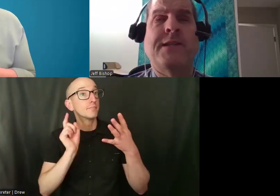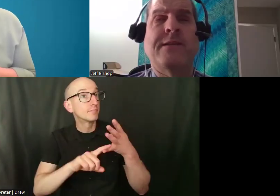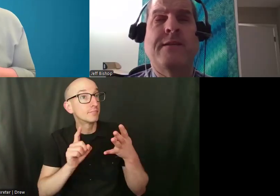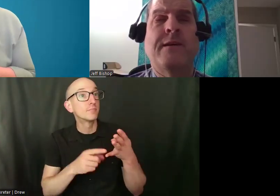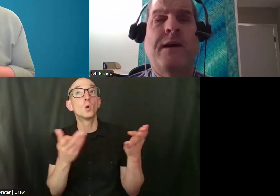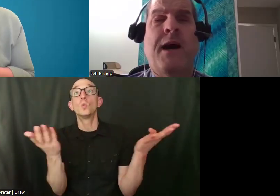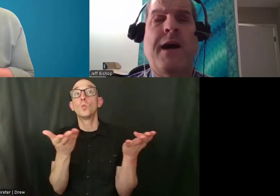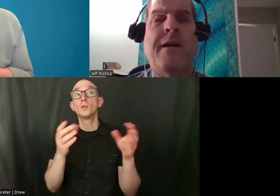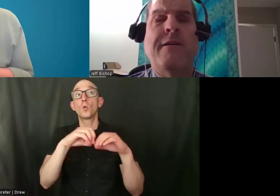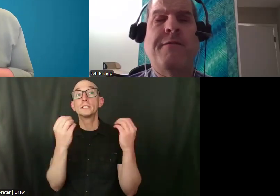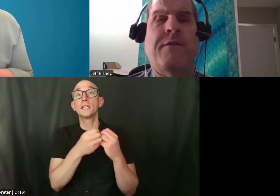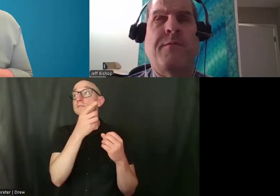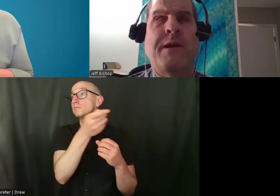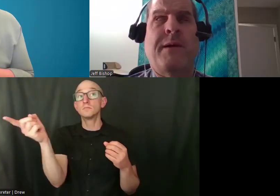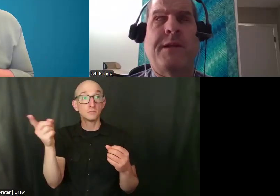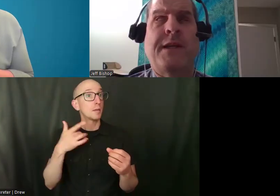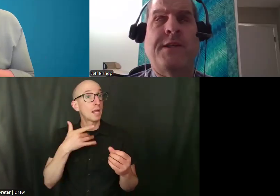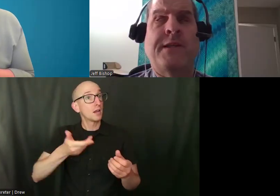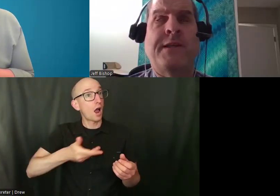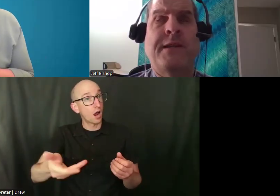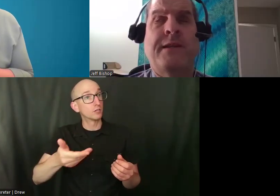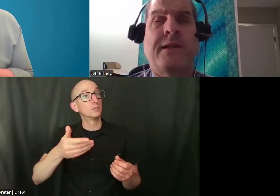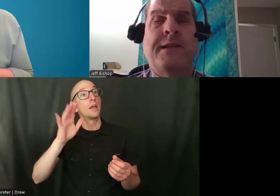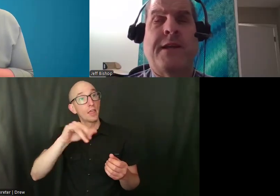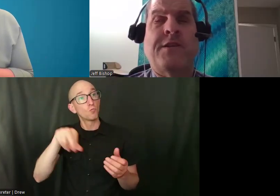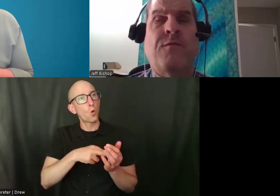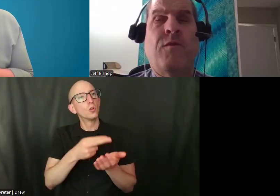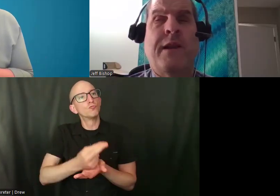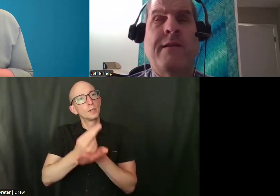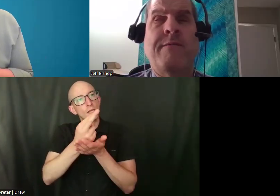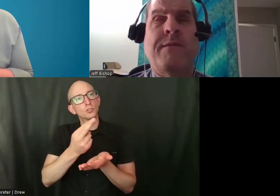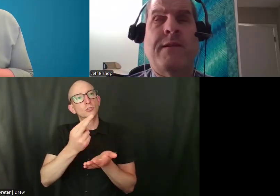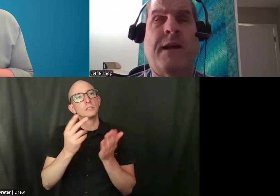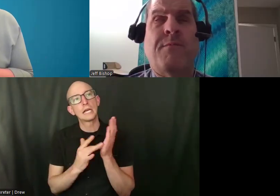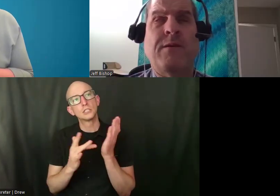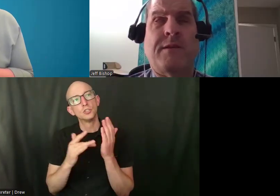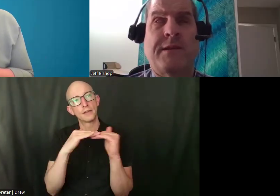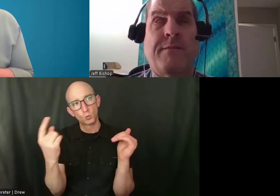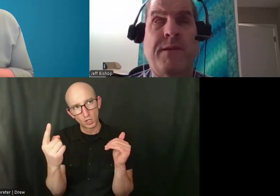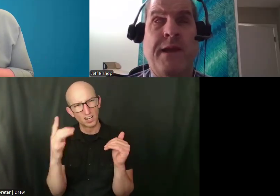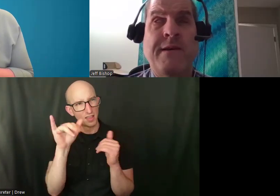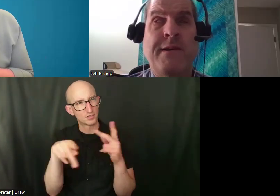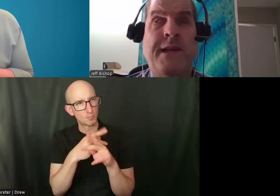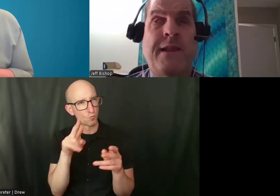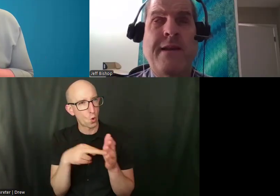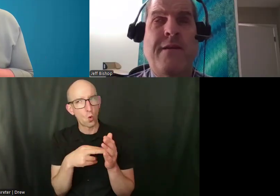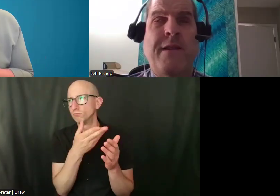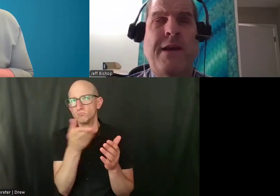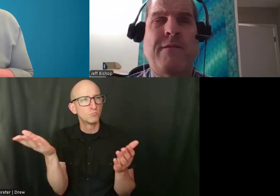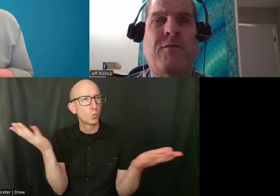organizations hire for rehabilitation technician one type roles. Okay.